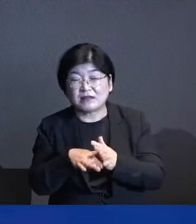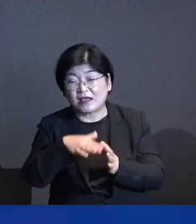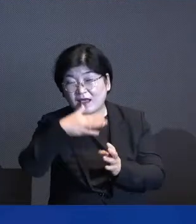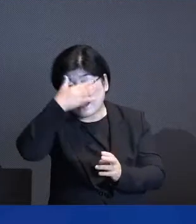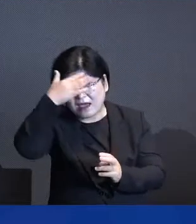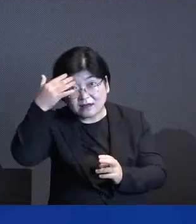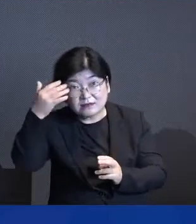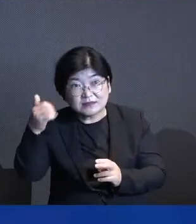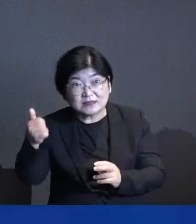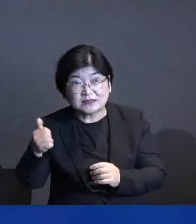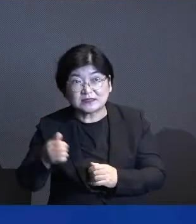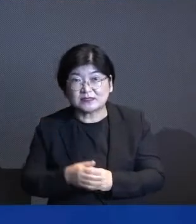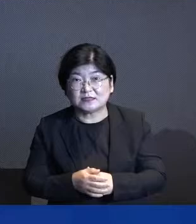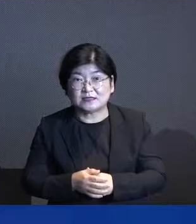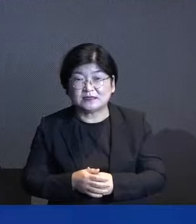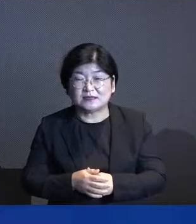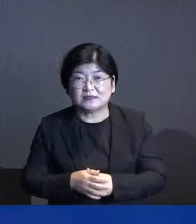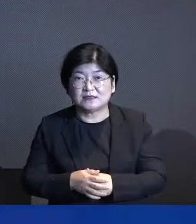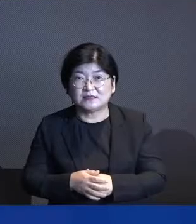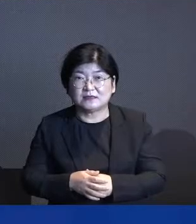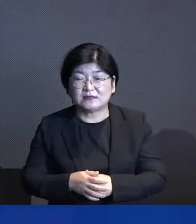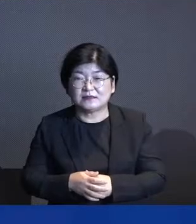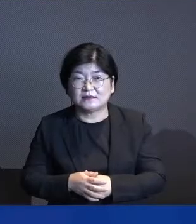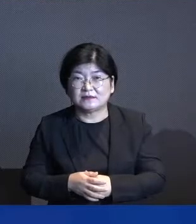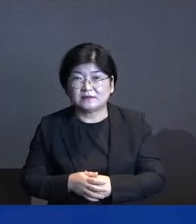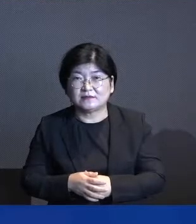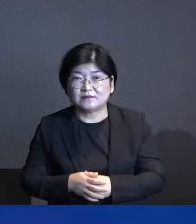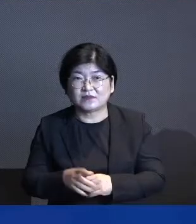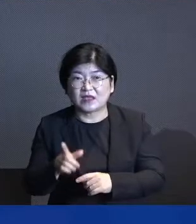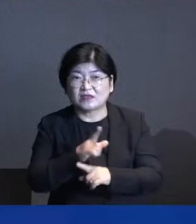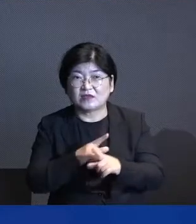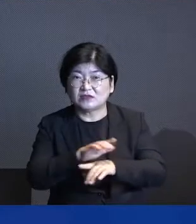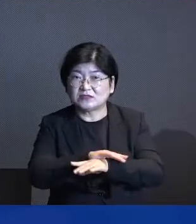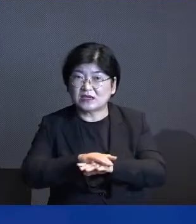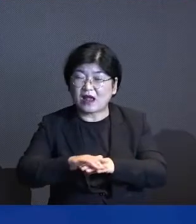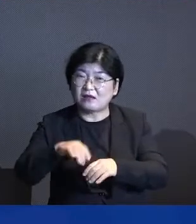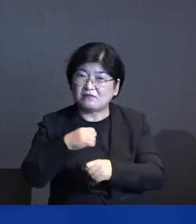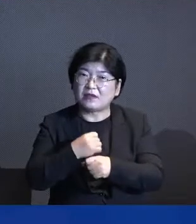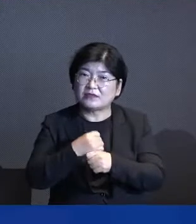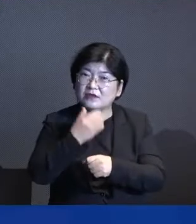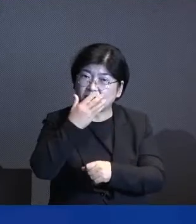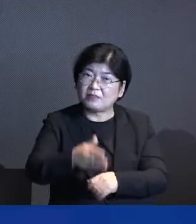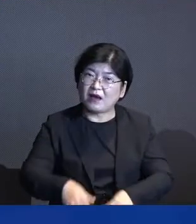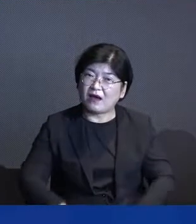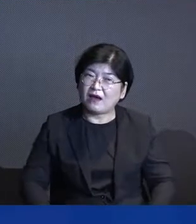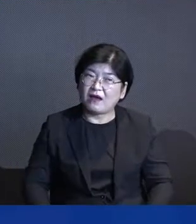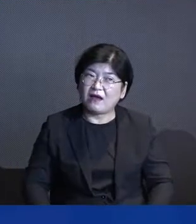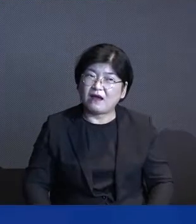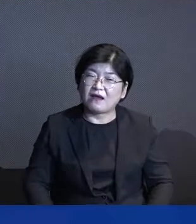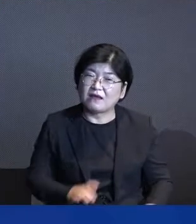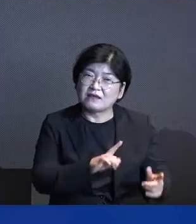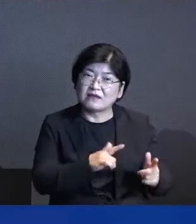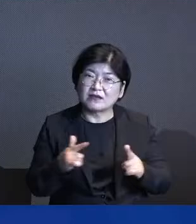beat his own son for this familiar task.